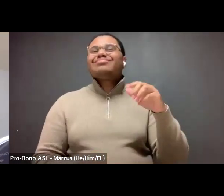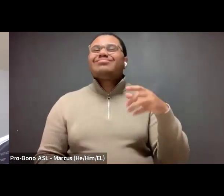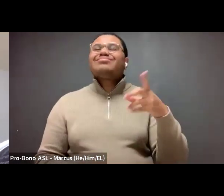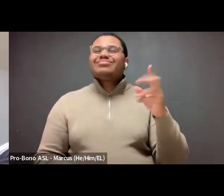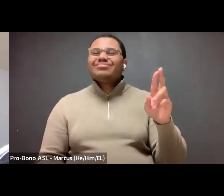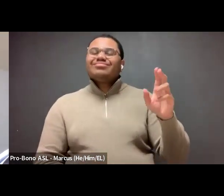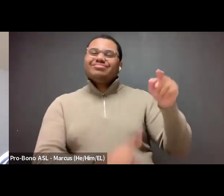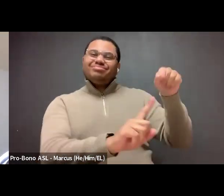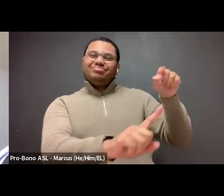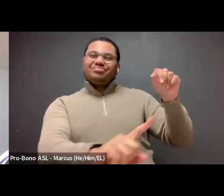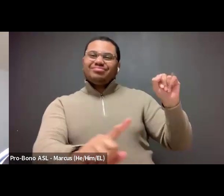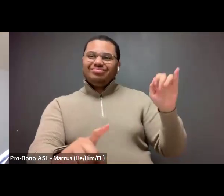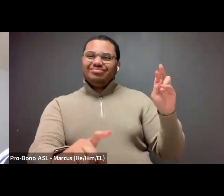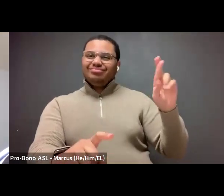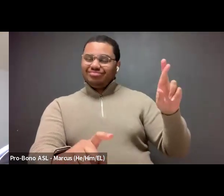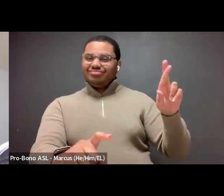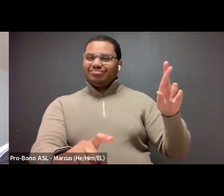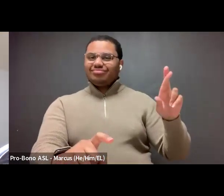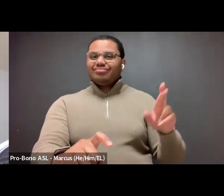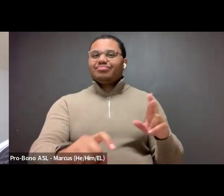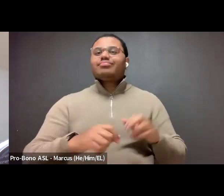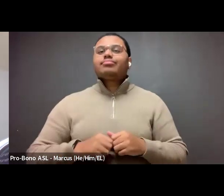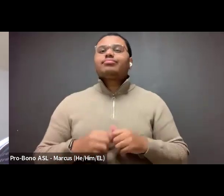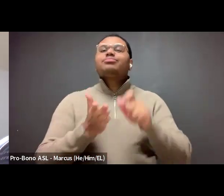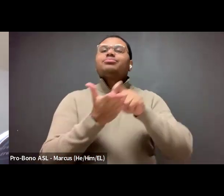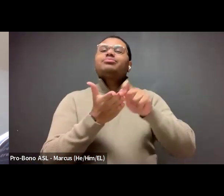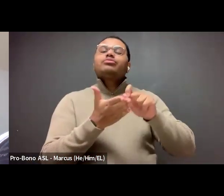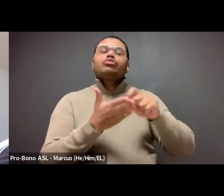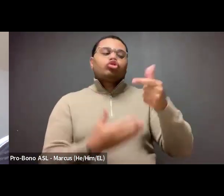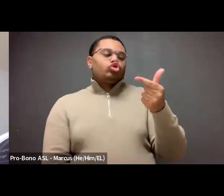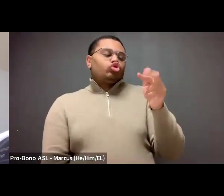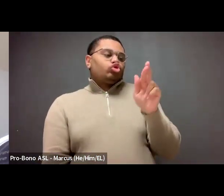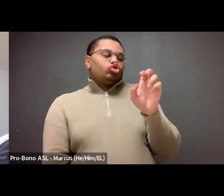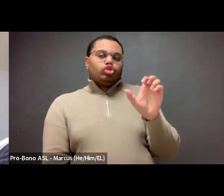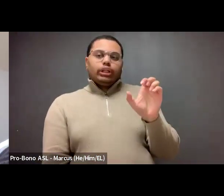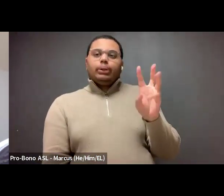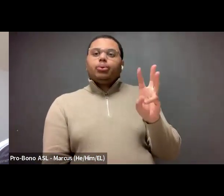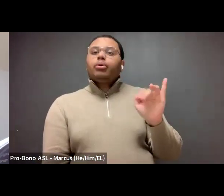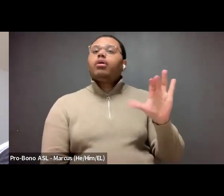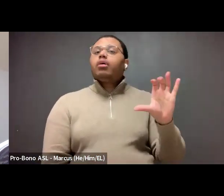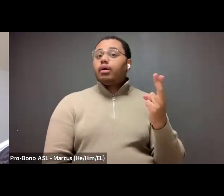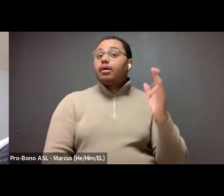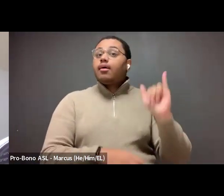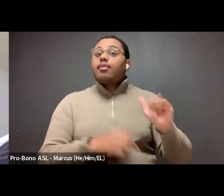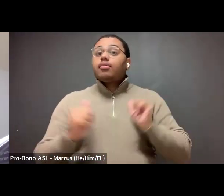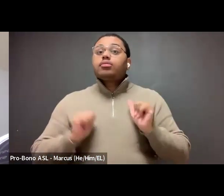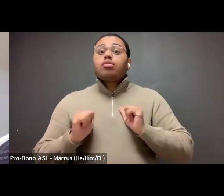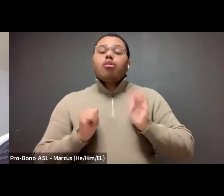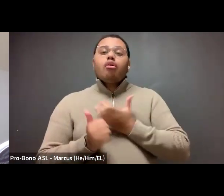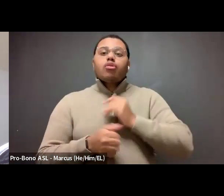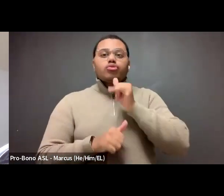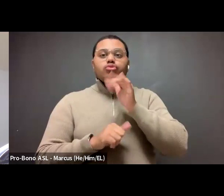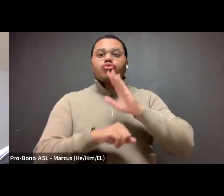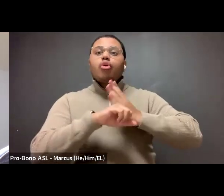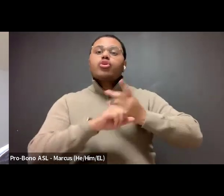Obie Award-winning playwright, Kristen Greenridge. Our Daughters Like Pillars is about Black love. It's about